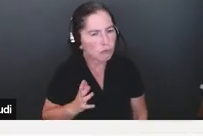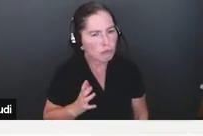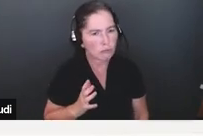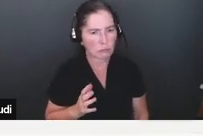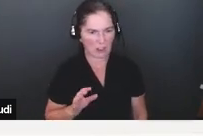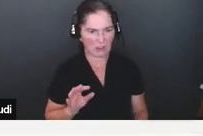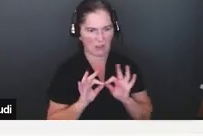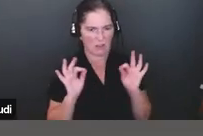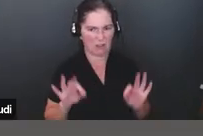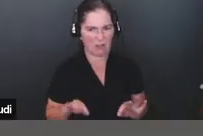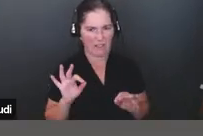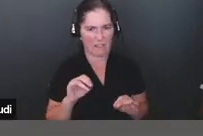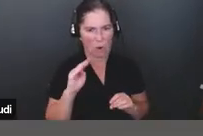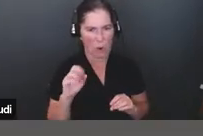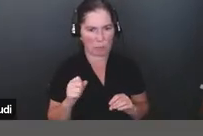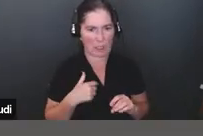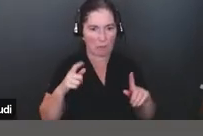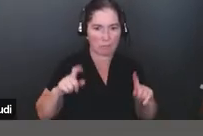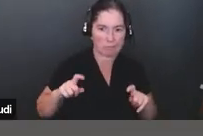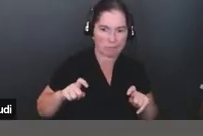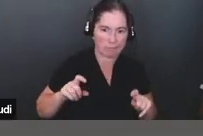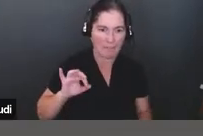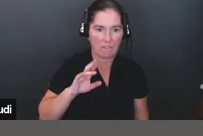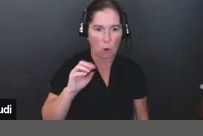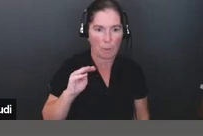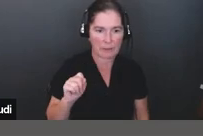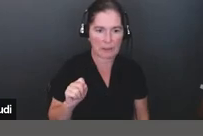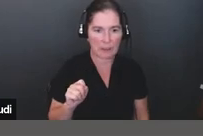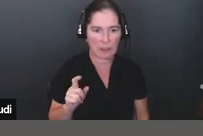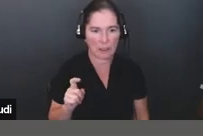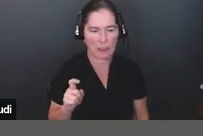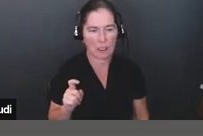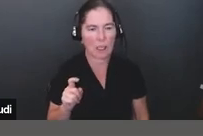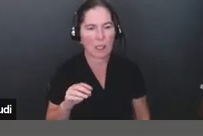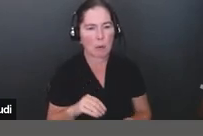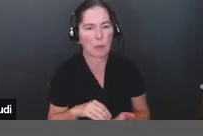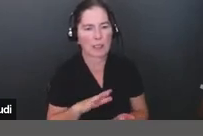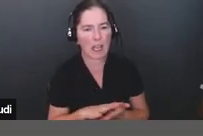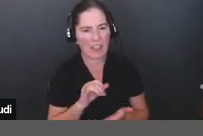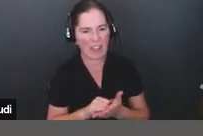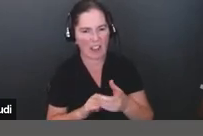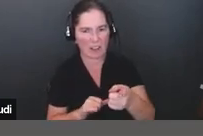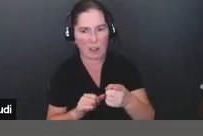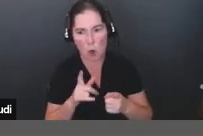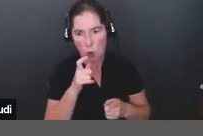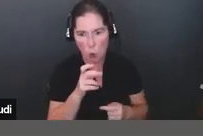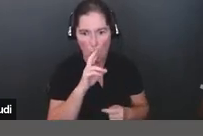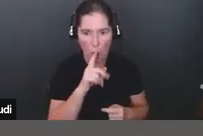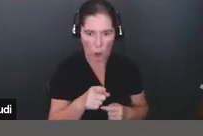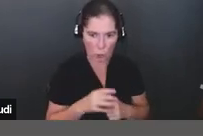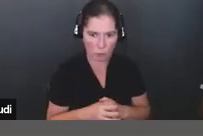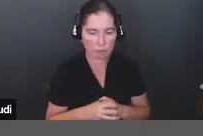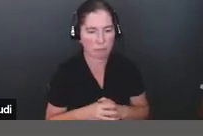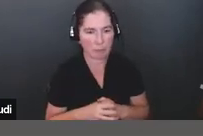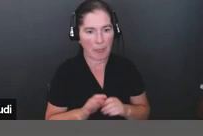don't know, maybe I'll do the forms. So I was trying and like, I was thinking maybe put in something like this, like, who are you? I want to do a form